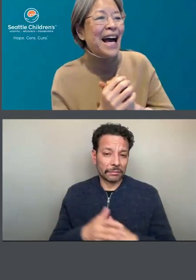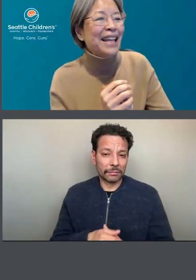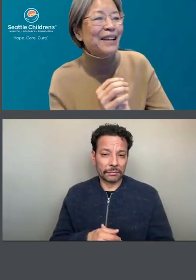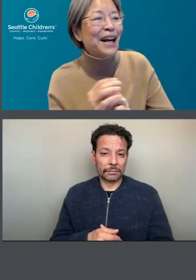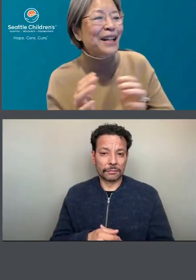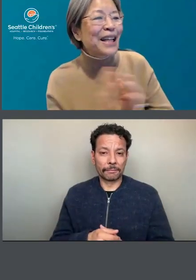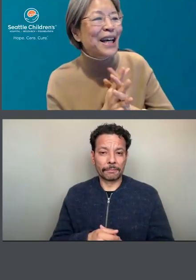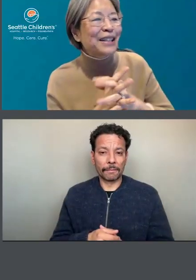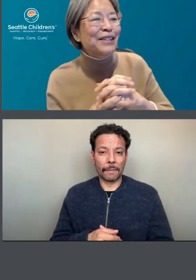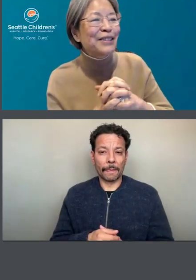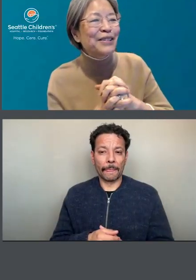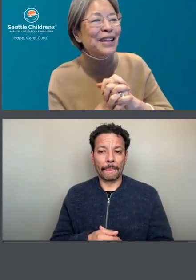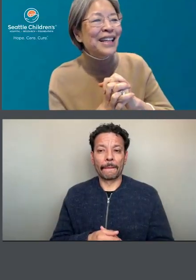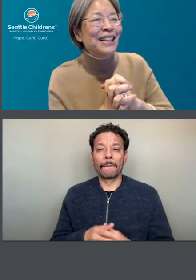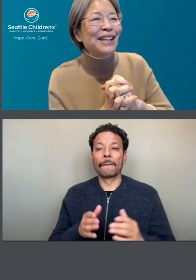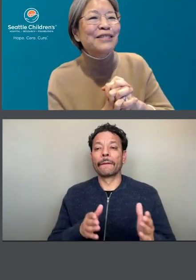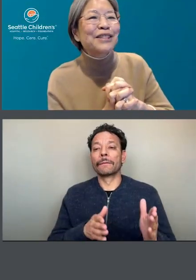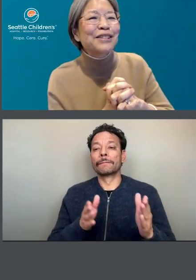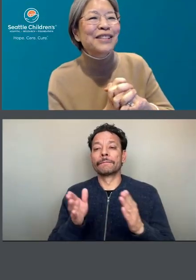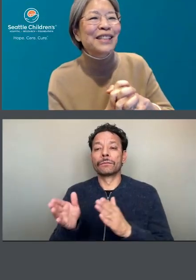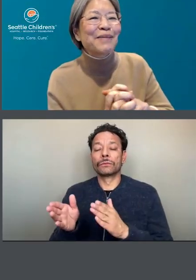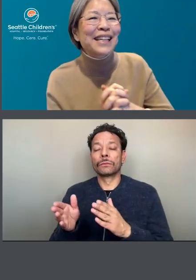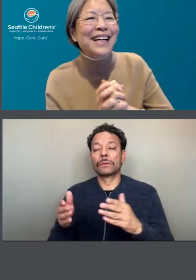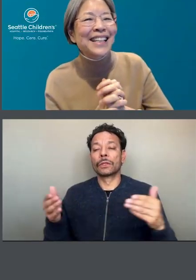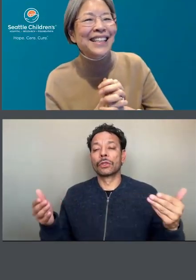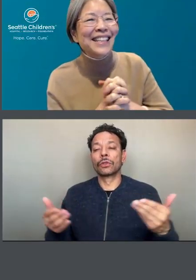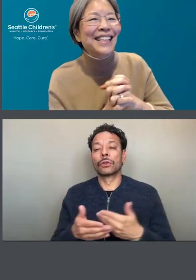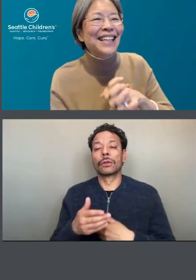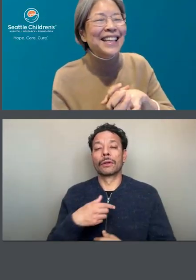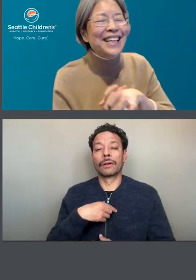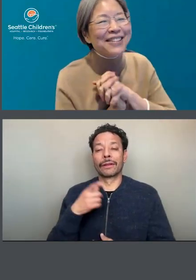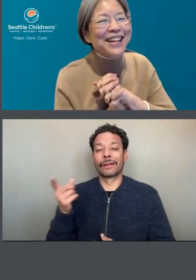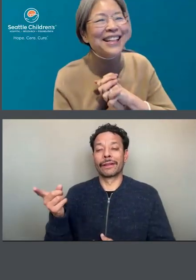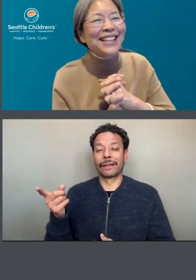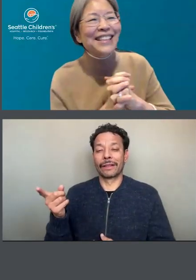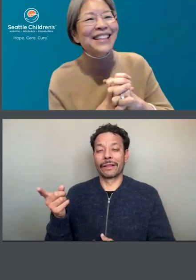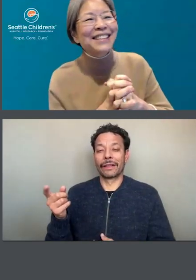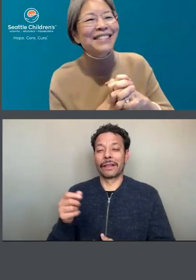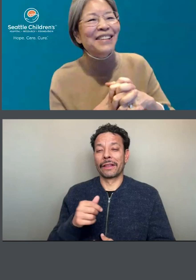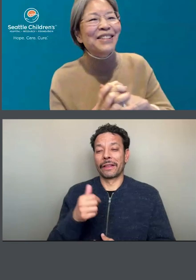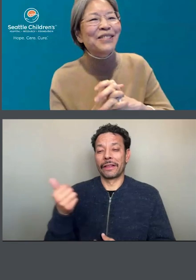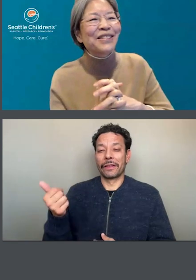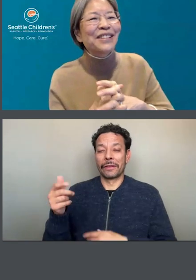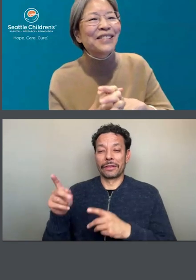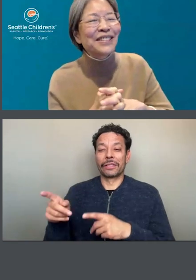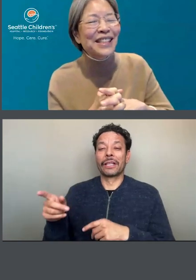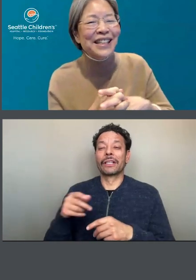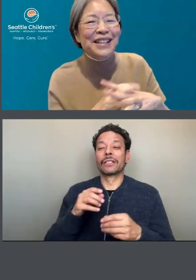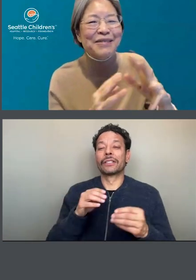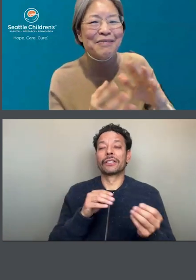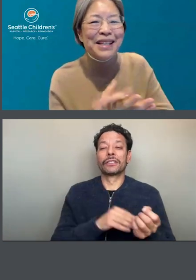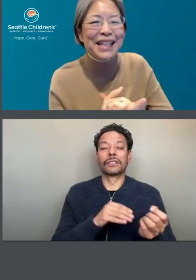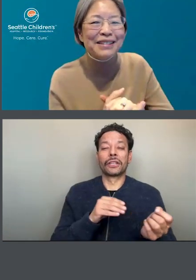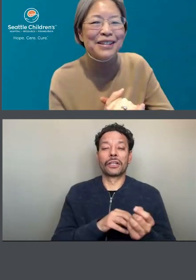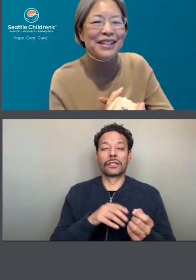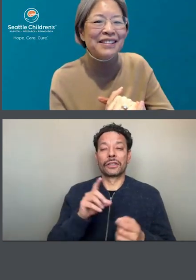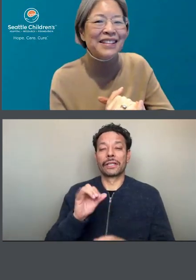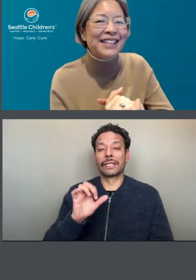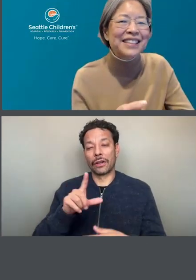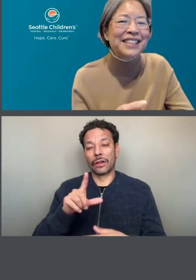with that, I'll get on to introducing my colleague, another colleague, Dr. David Horn, who's a